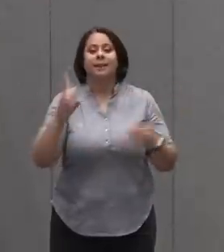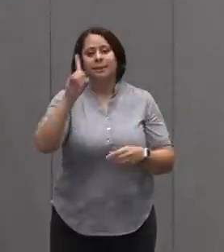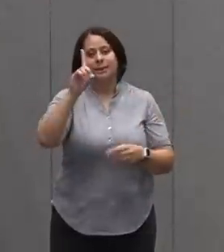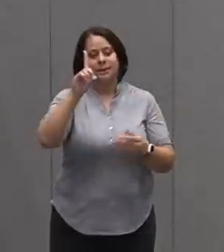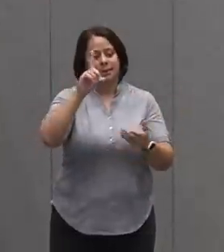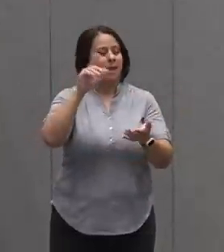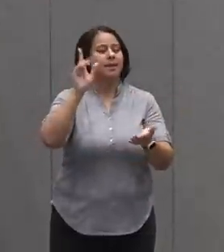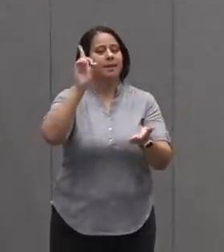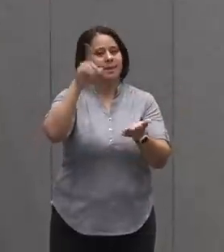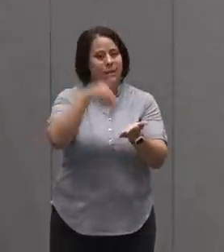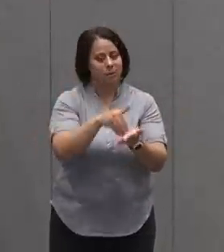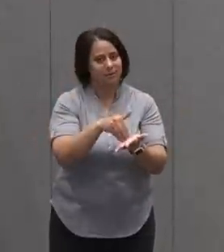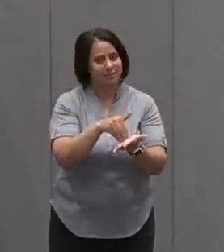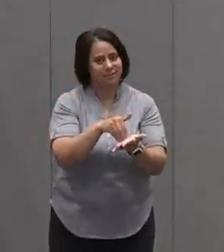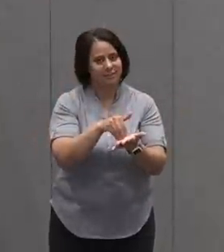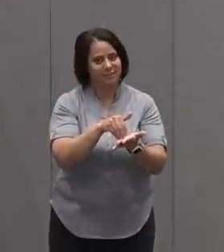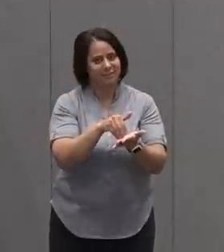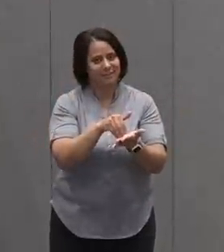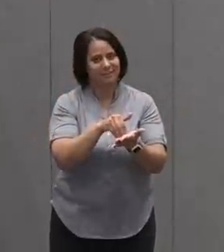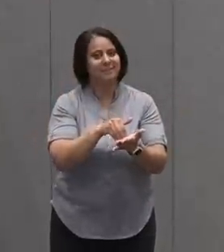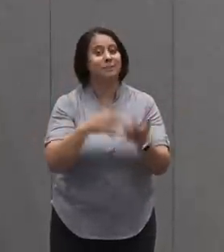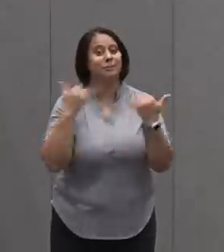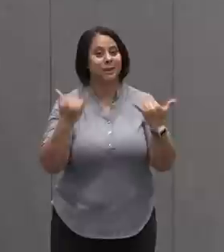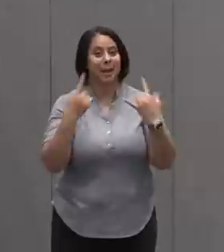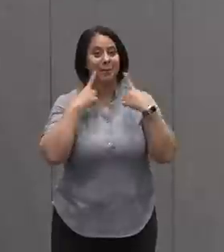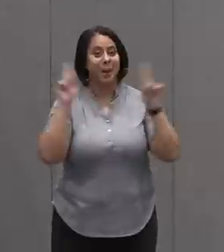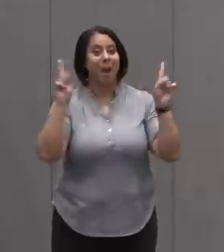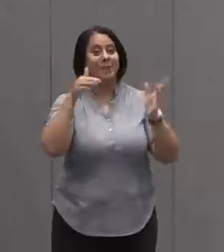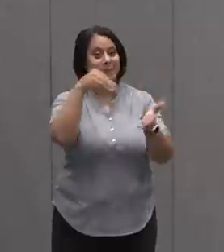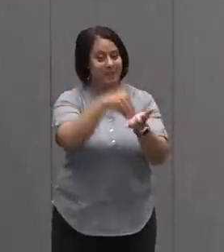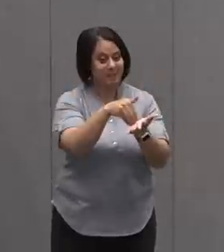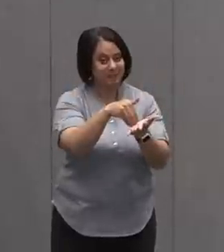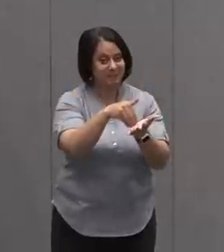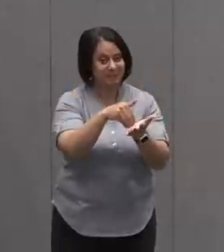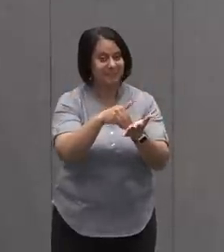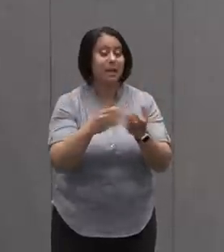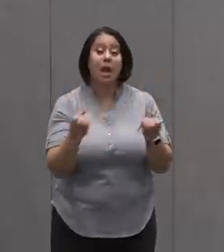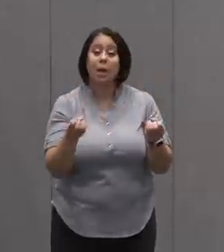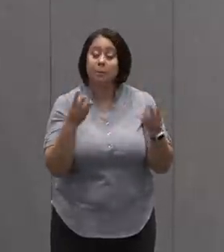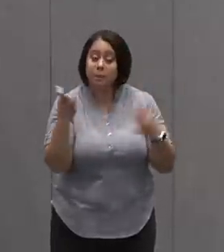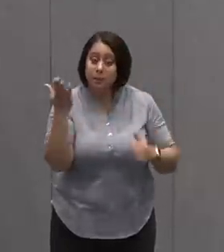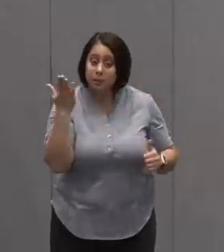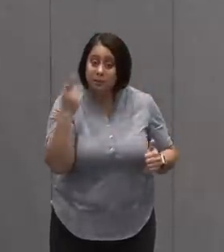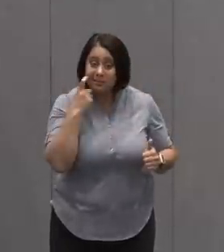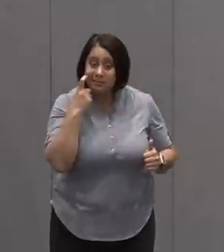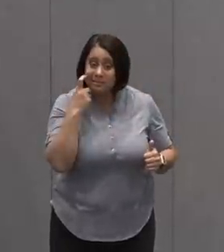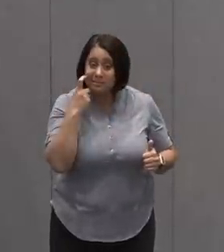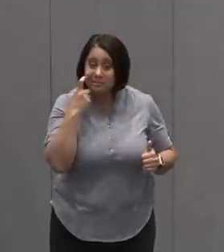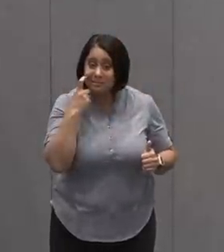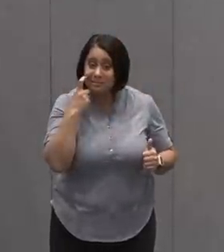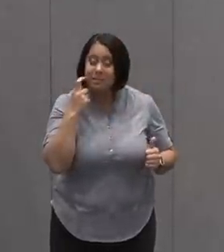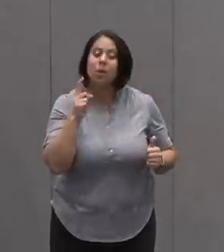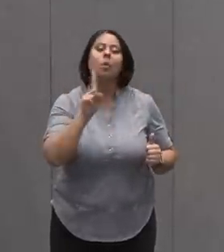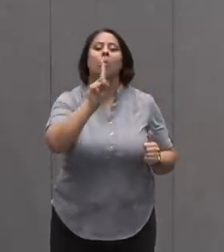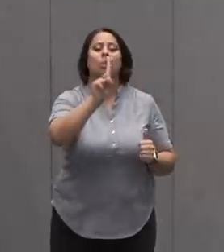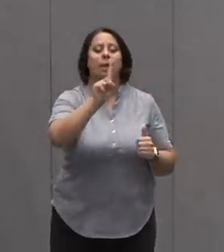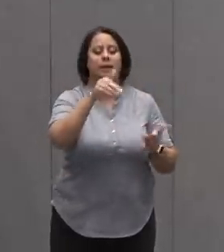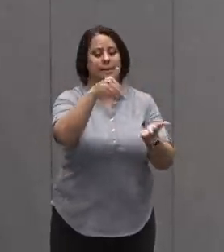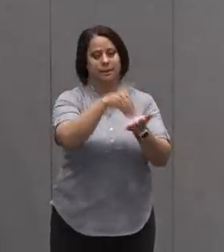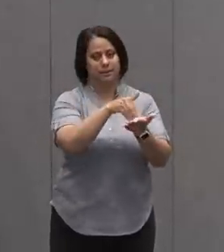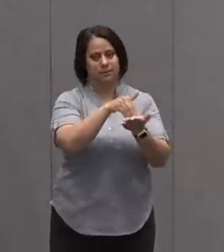thousands. Wow, we get to use this number now. How many thousands did we have before? We had